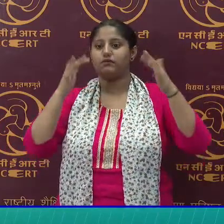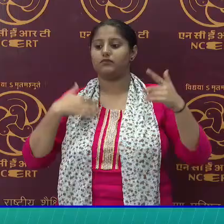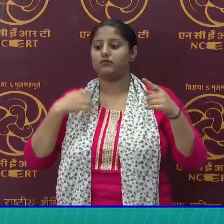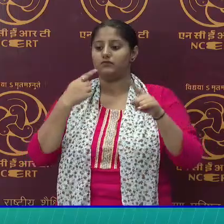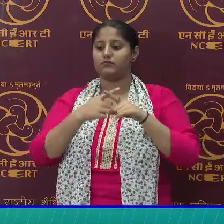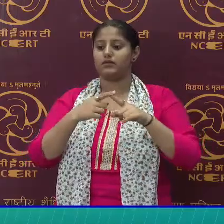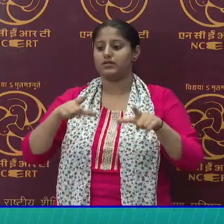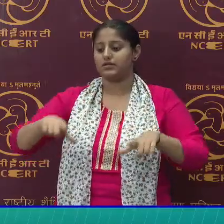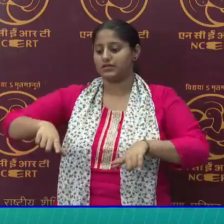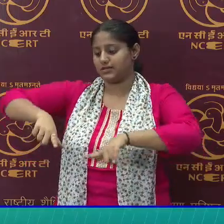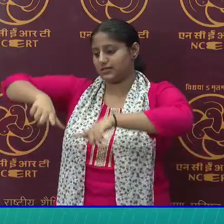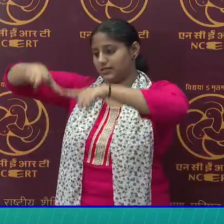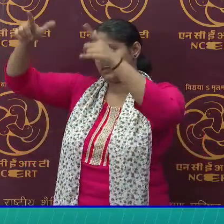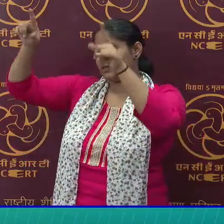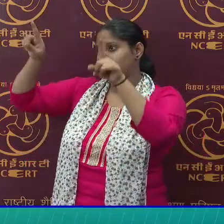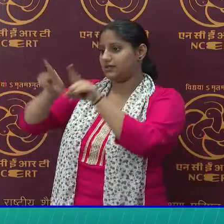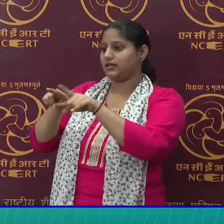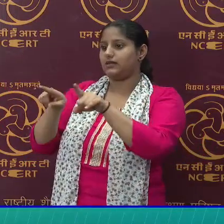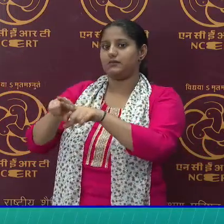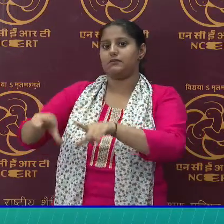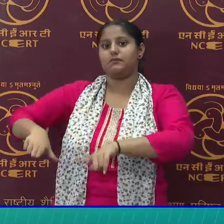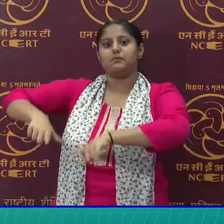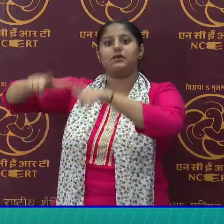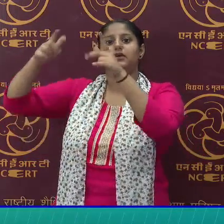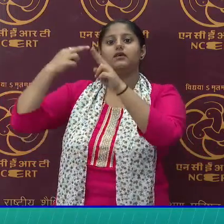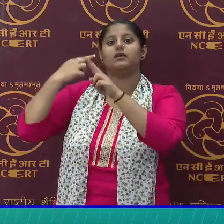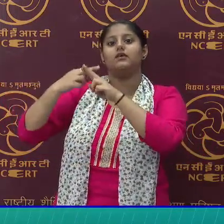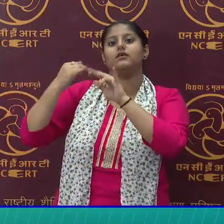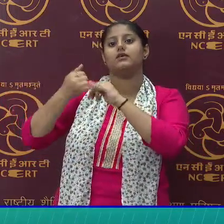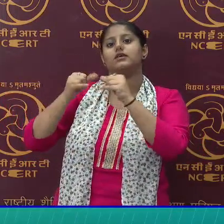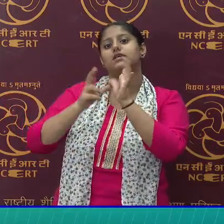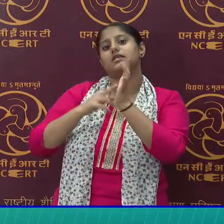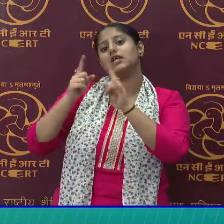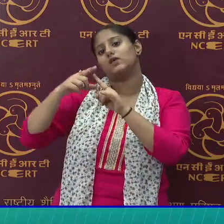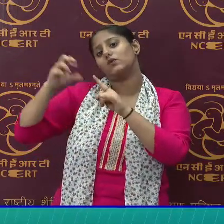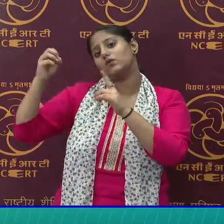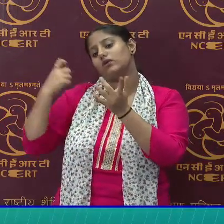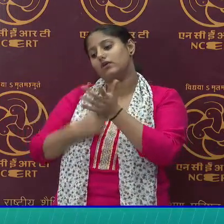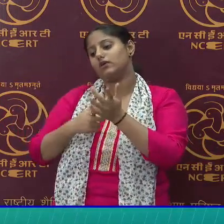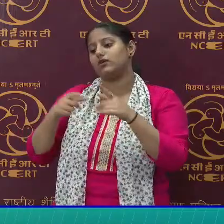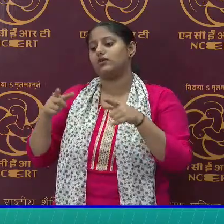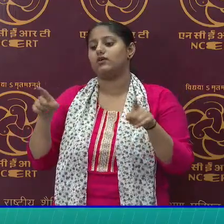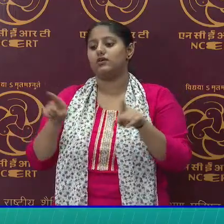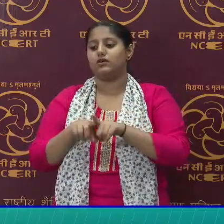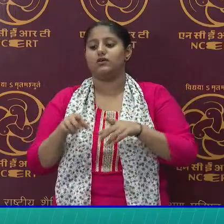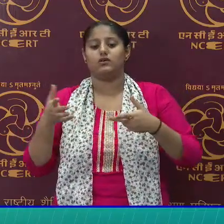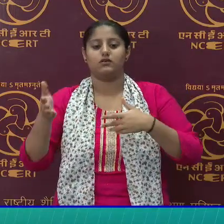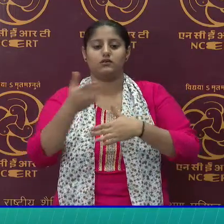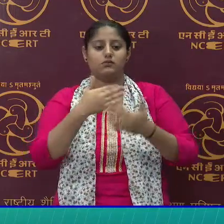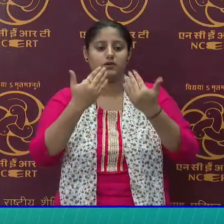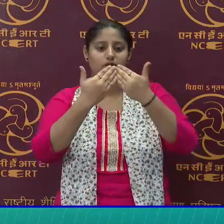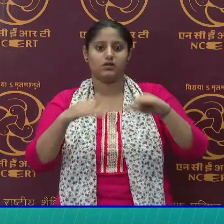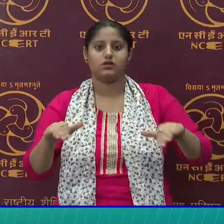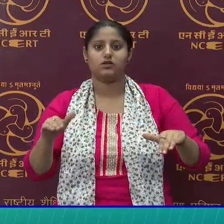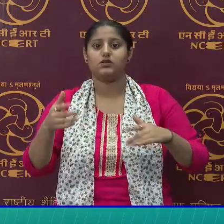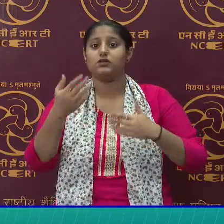player also whom we introduced here. And then now we are introducing children